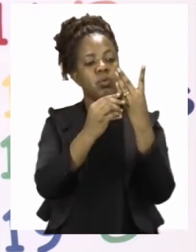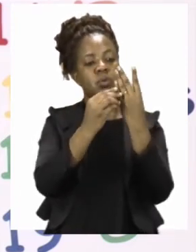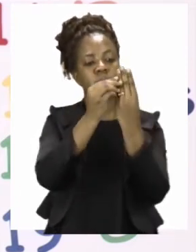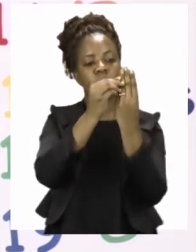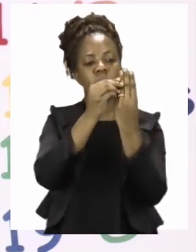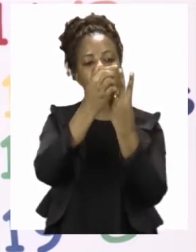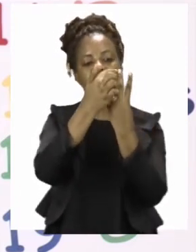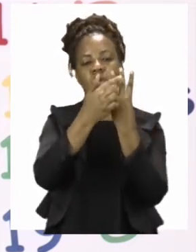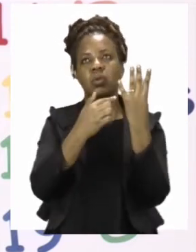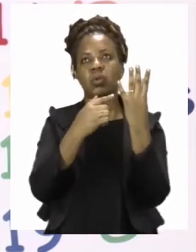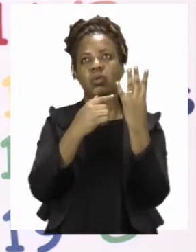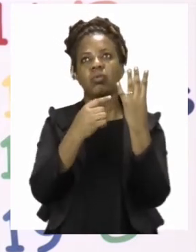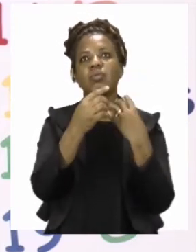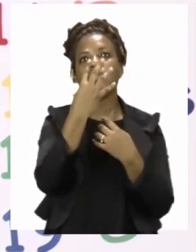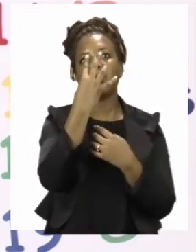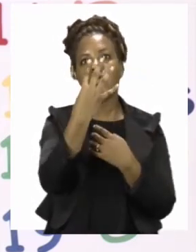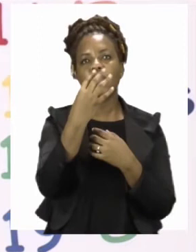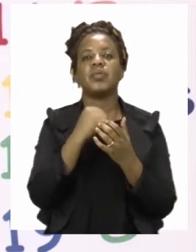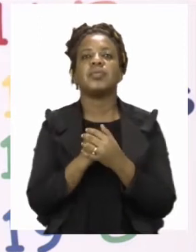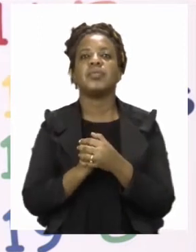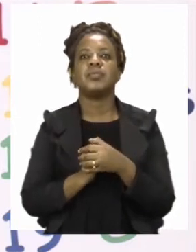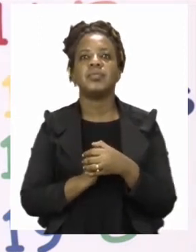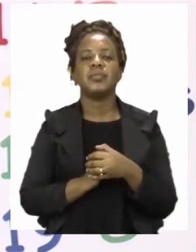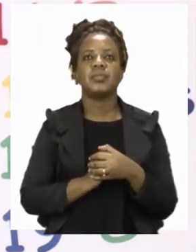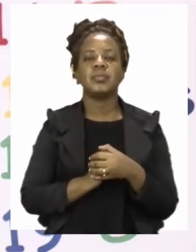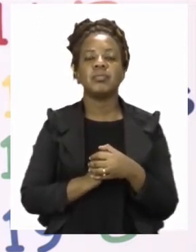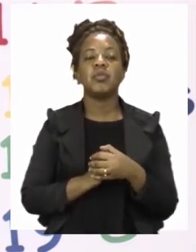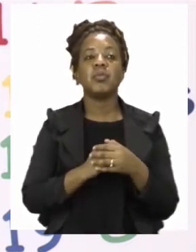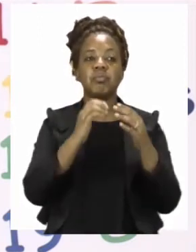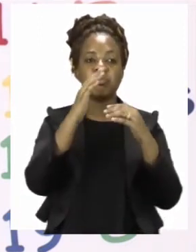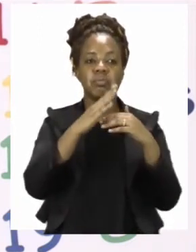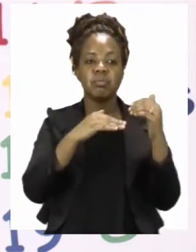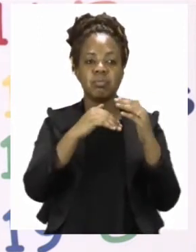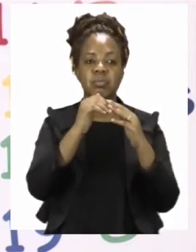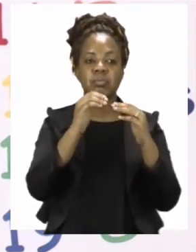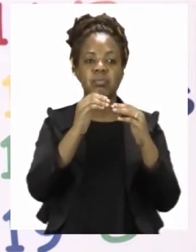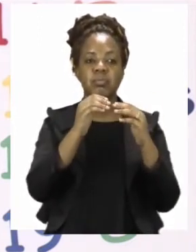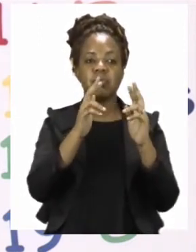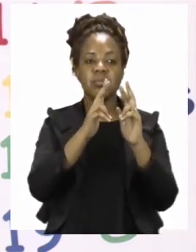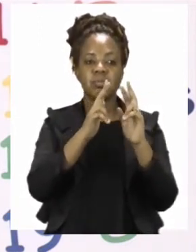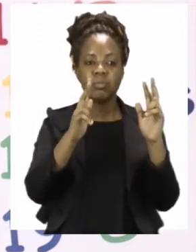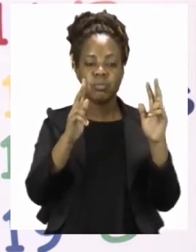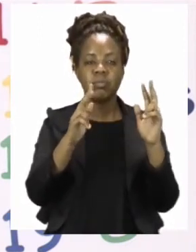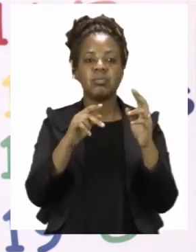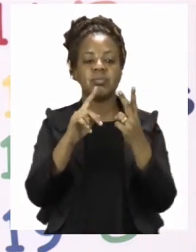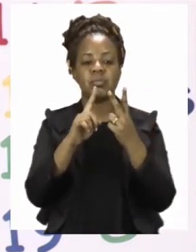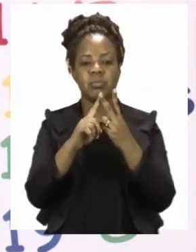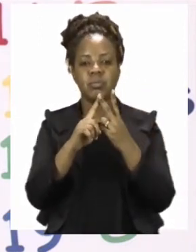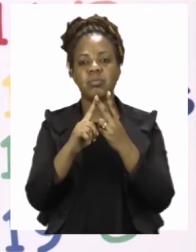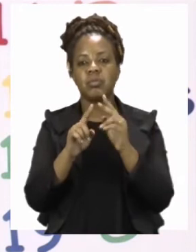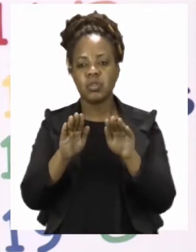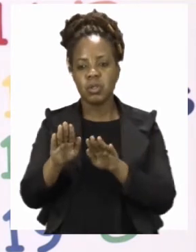the builders and the tilers. So we are going to add. We will start